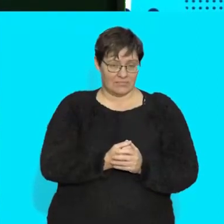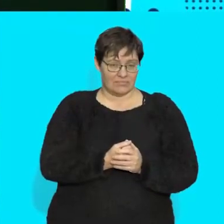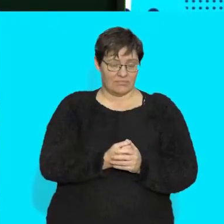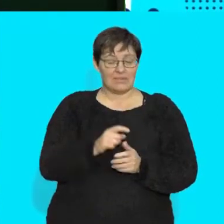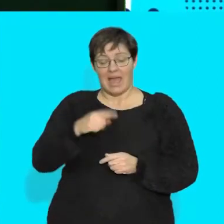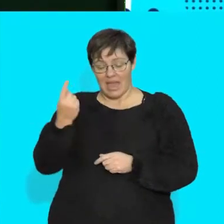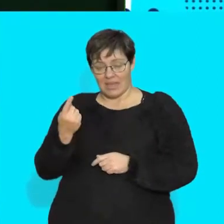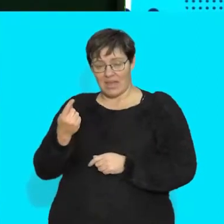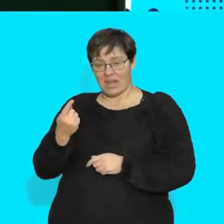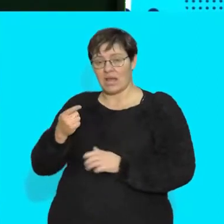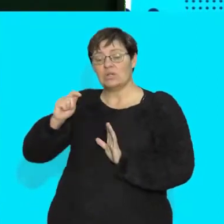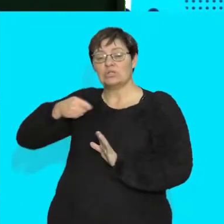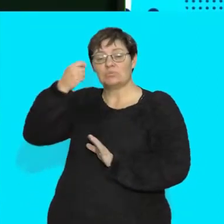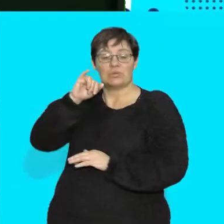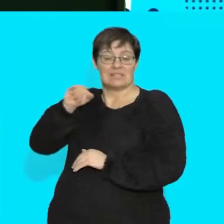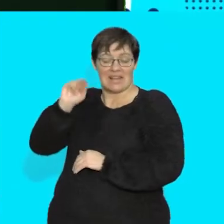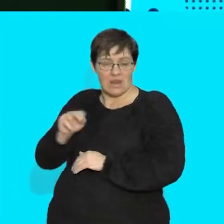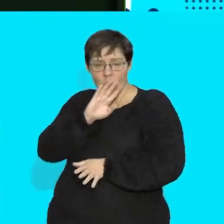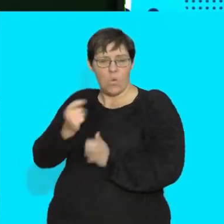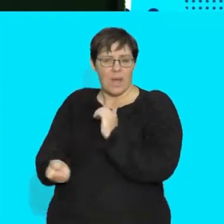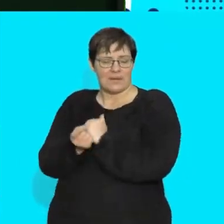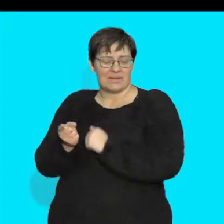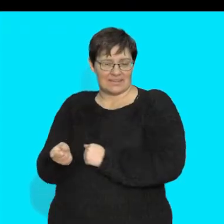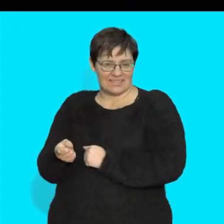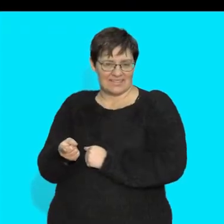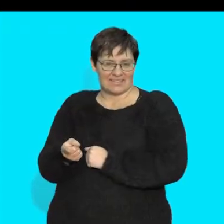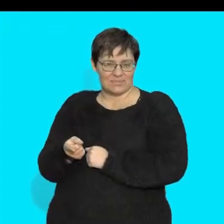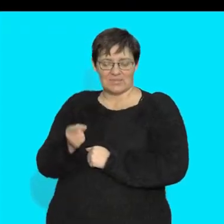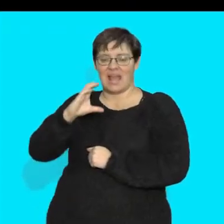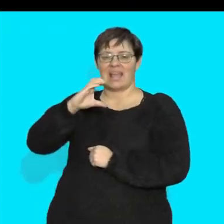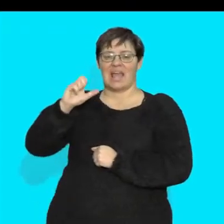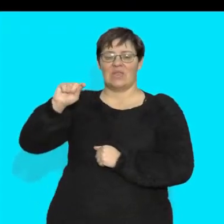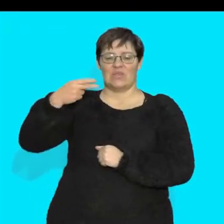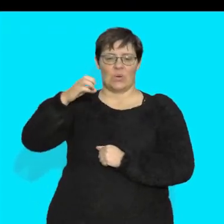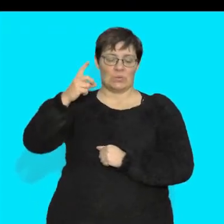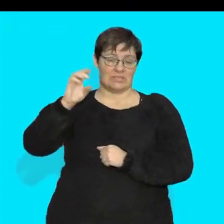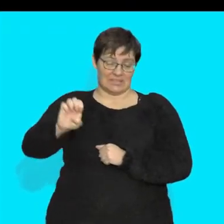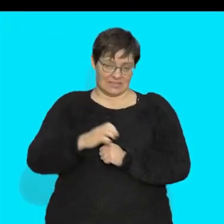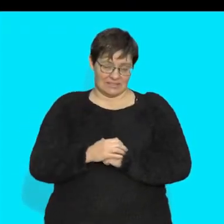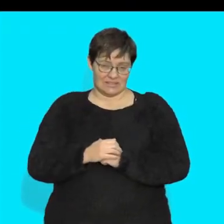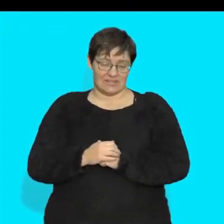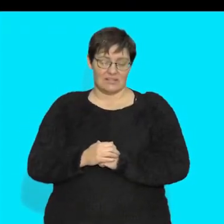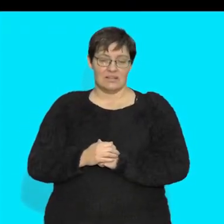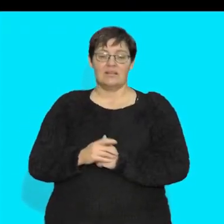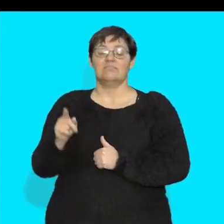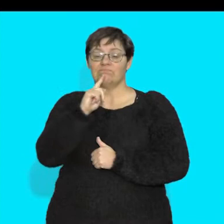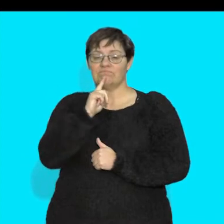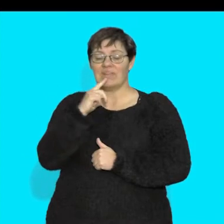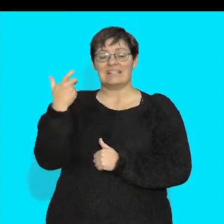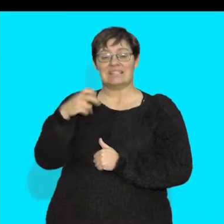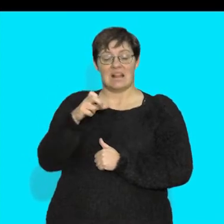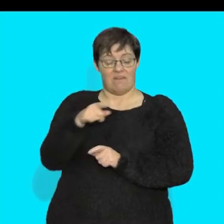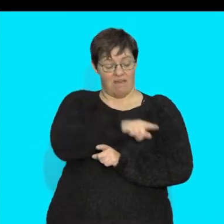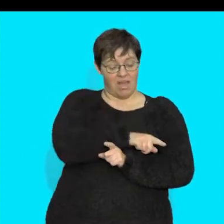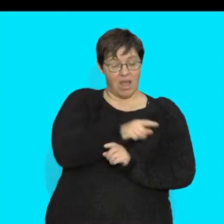where we've got this zinc spoon, what's happening there? Well, that's the cathode reaction. And we're taking the ions,